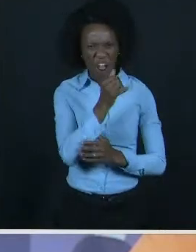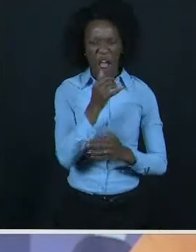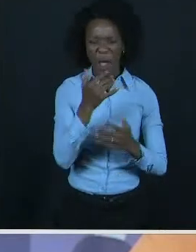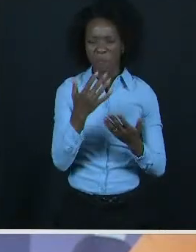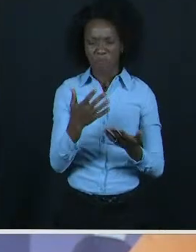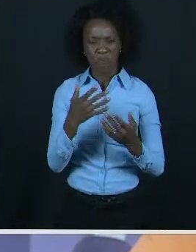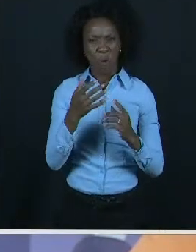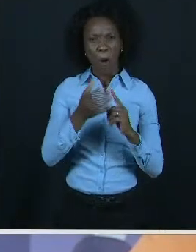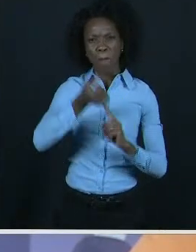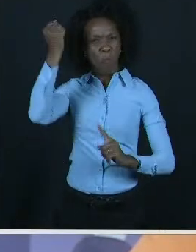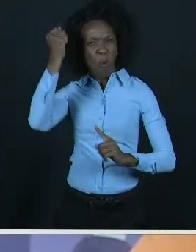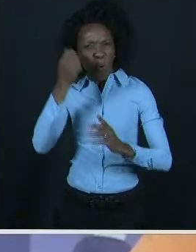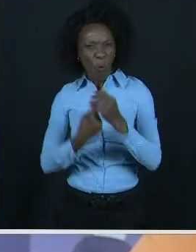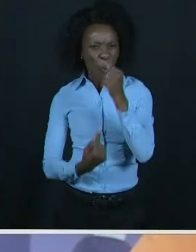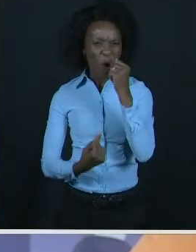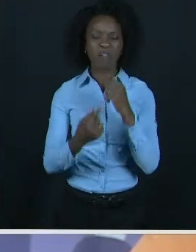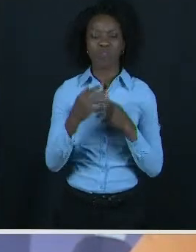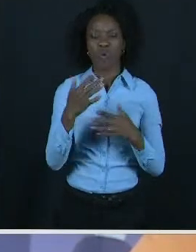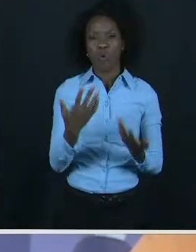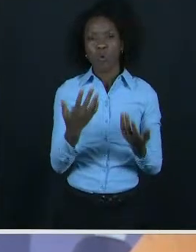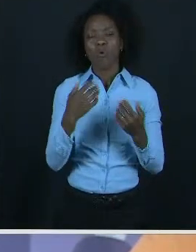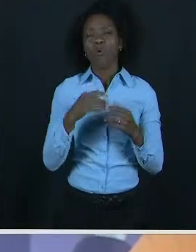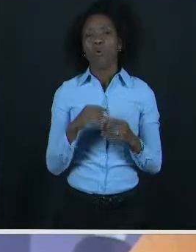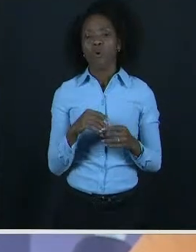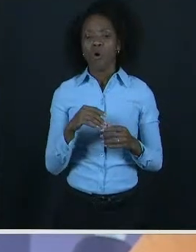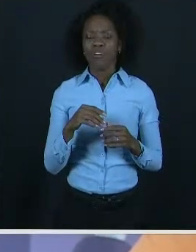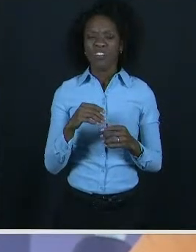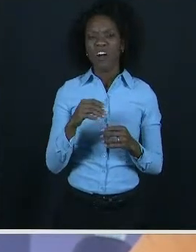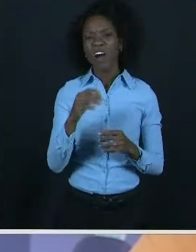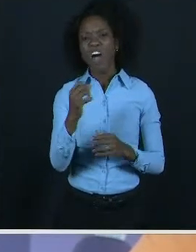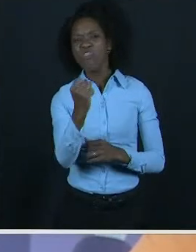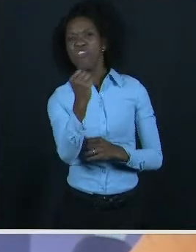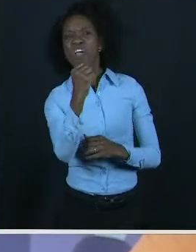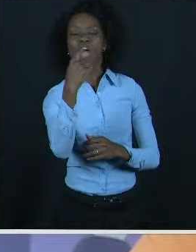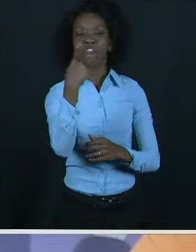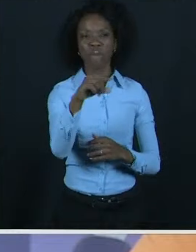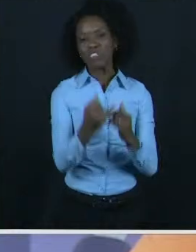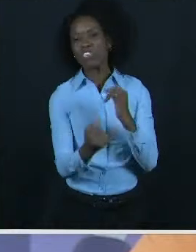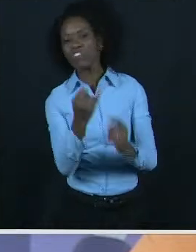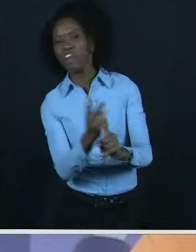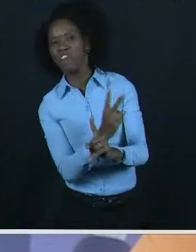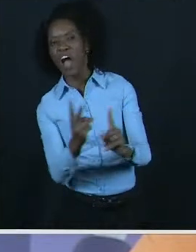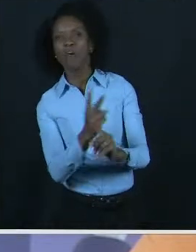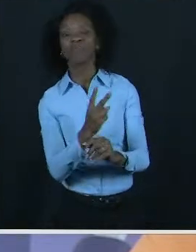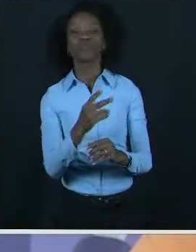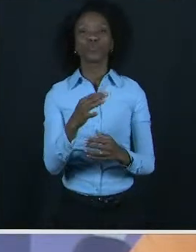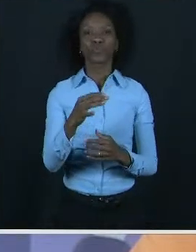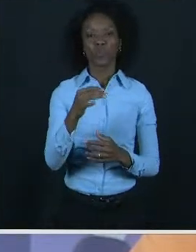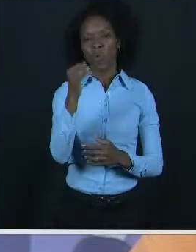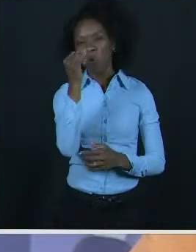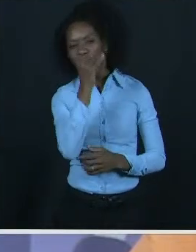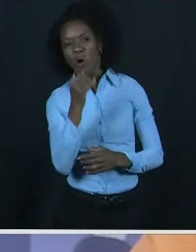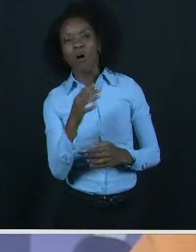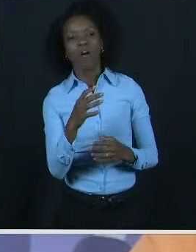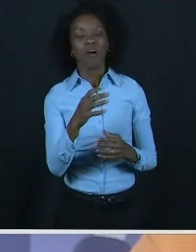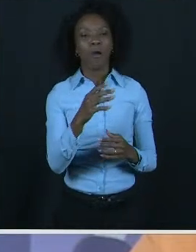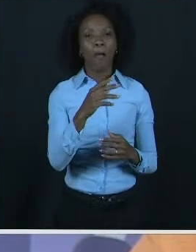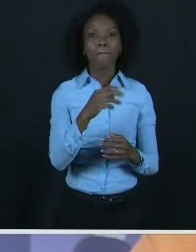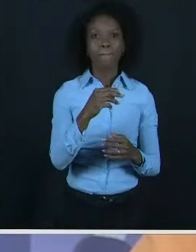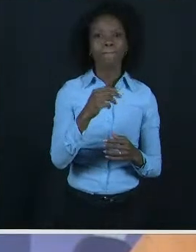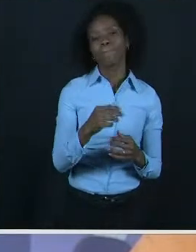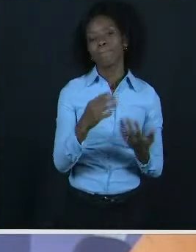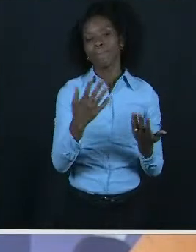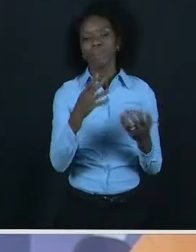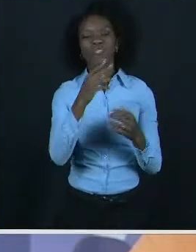of sexual violence, threats of blackmail, and other acts that